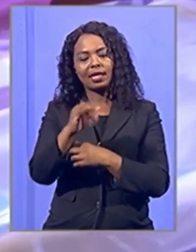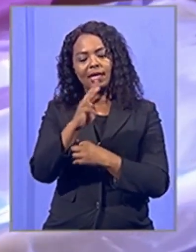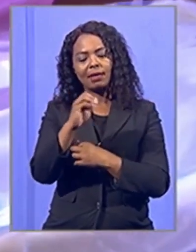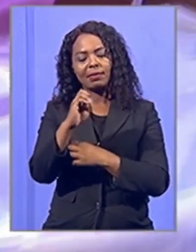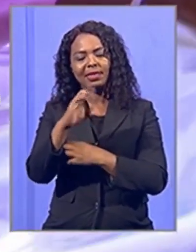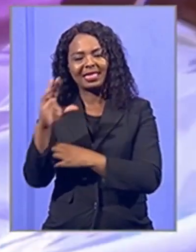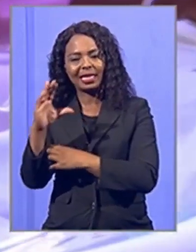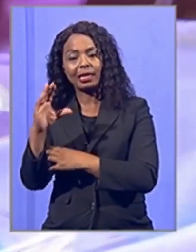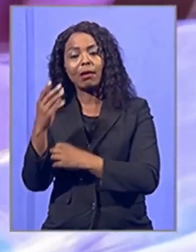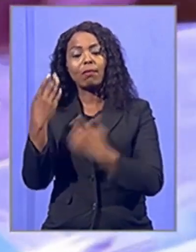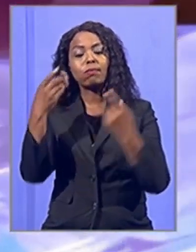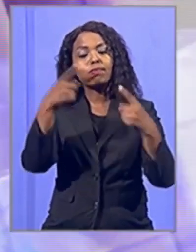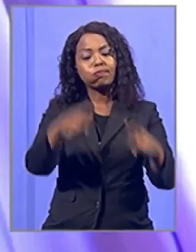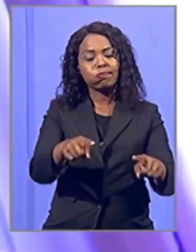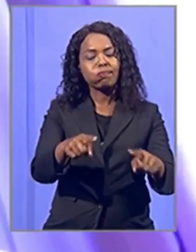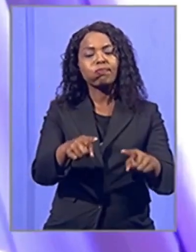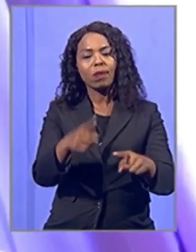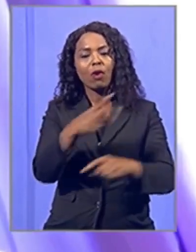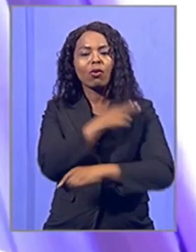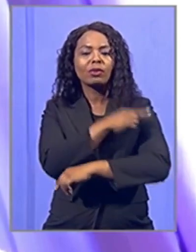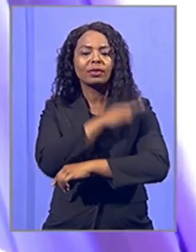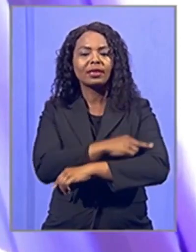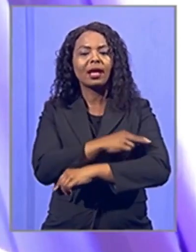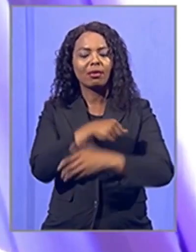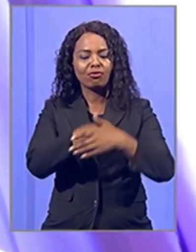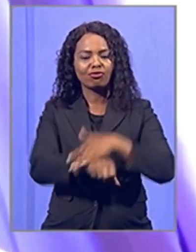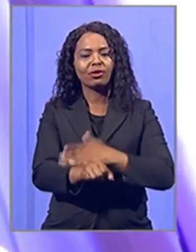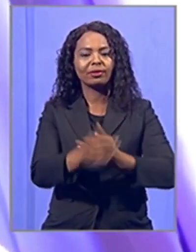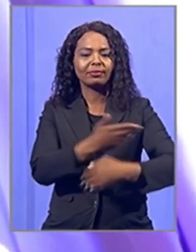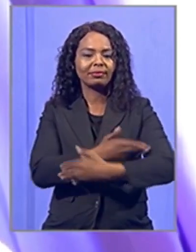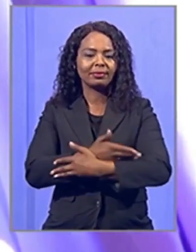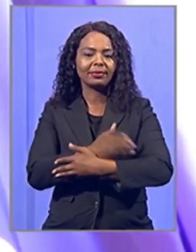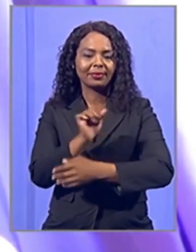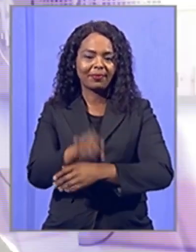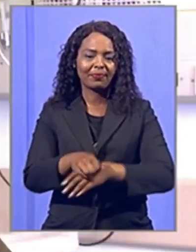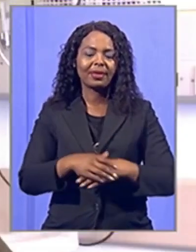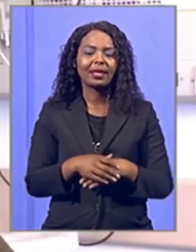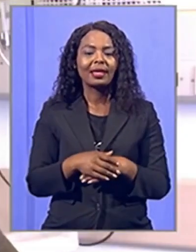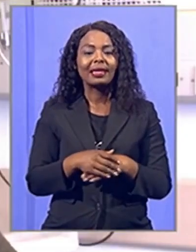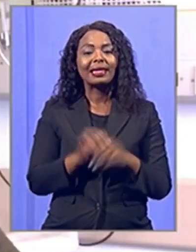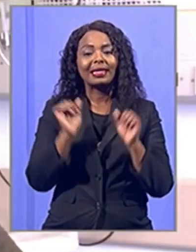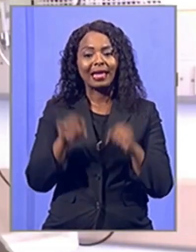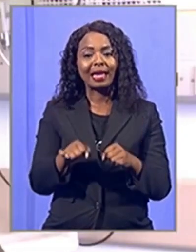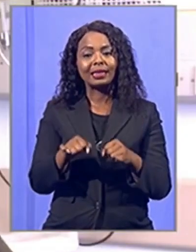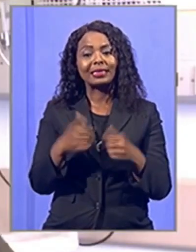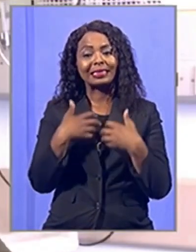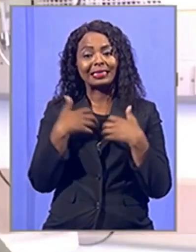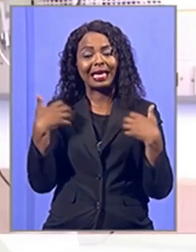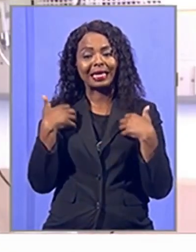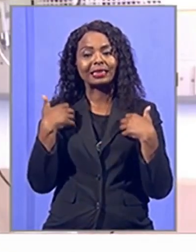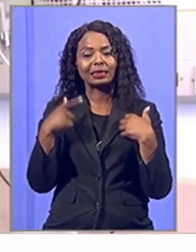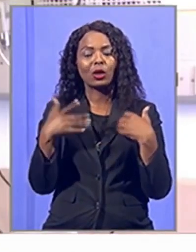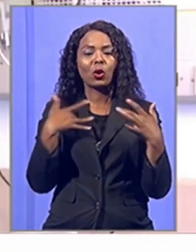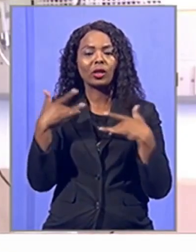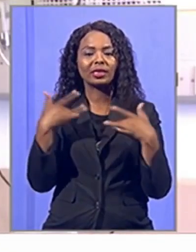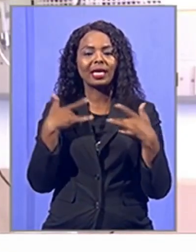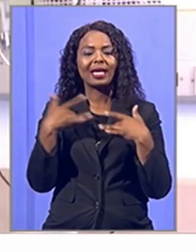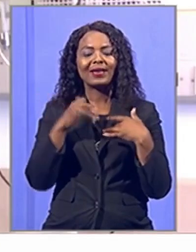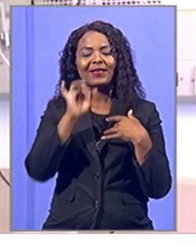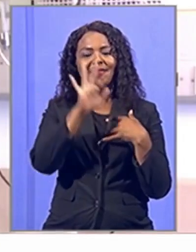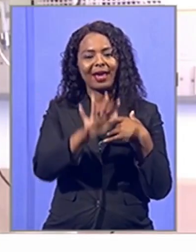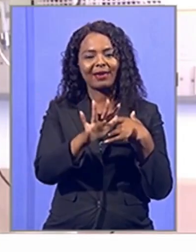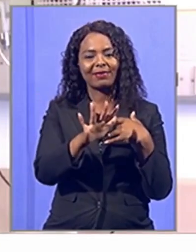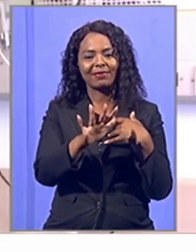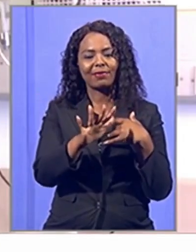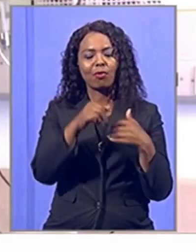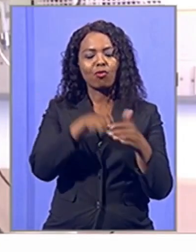etetse bookelo mo a amogetšego lesea le lengwe. Also of serious concern is that 5 of them are